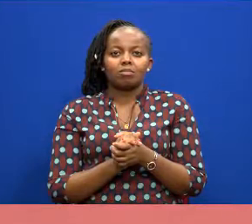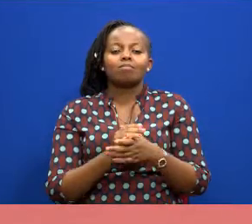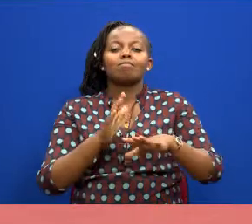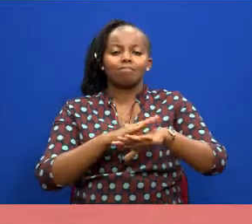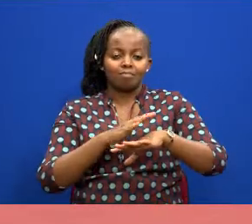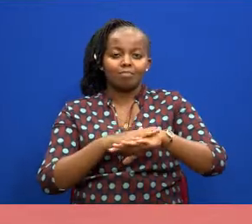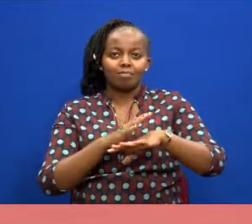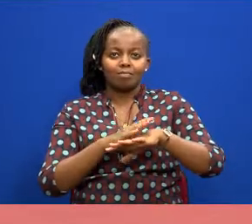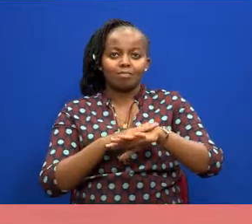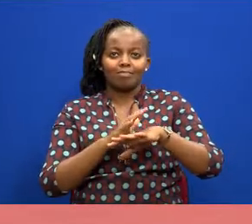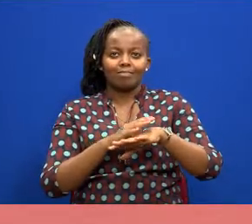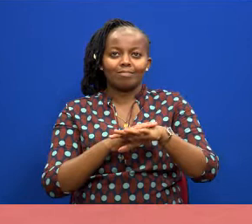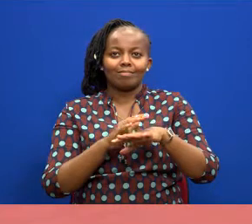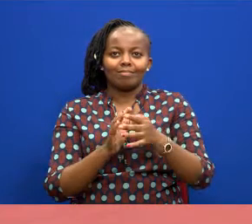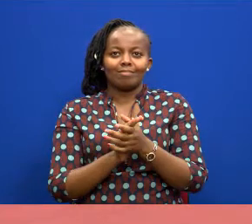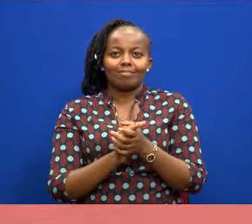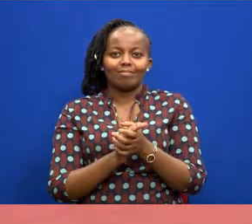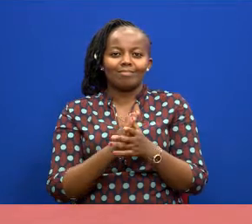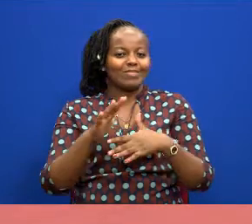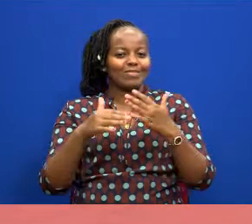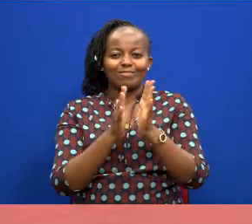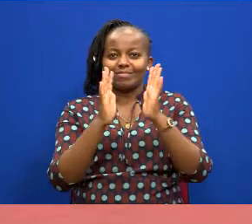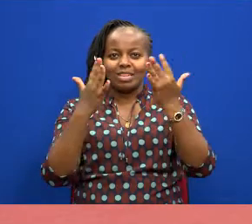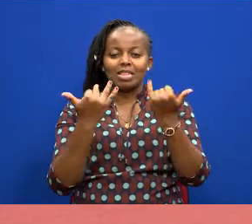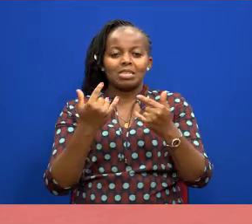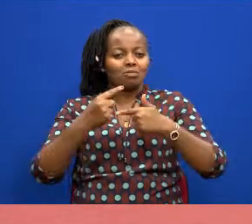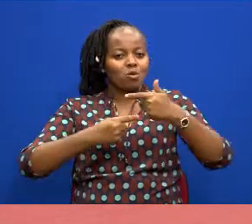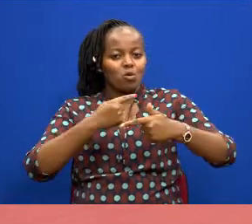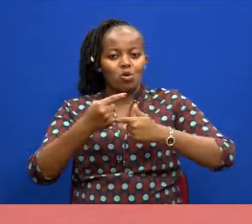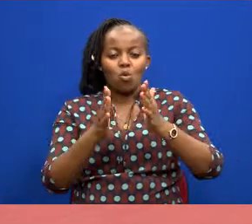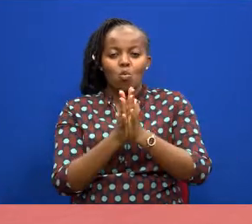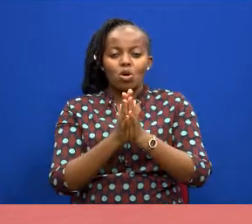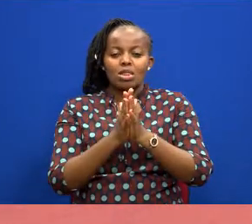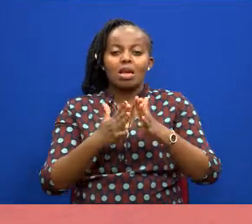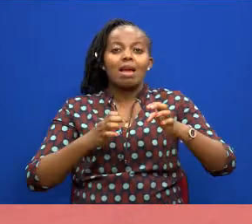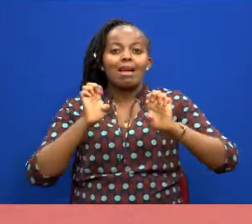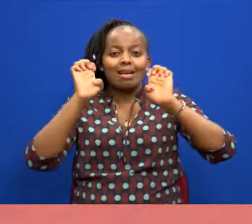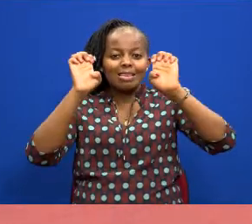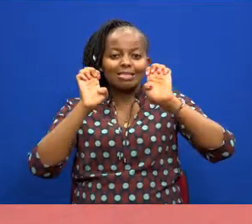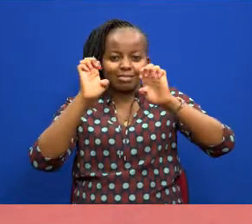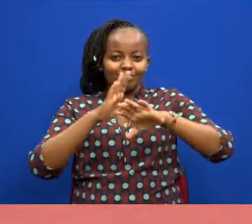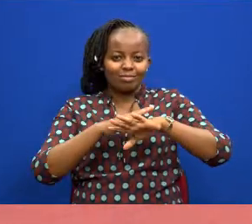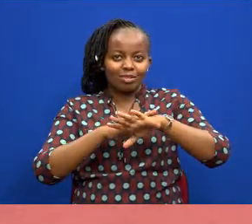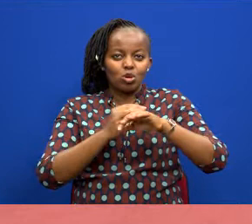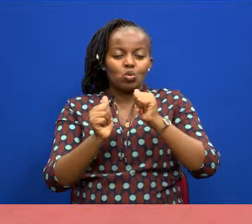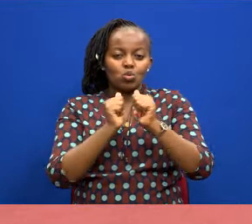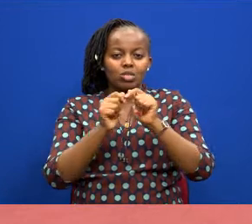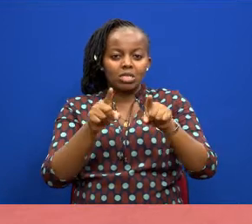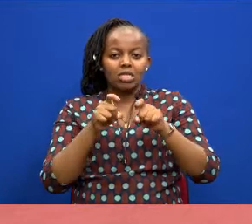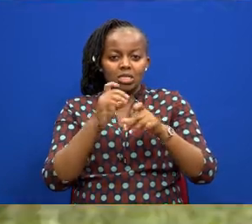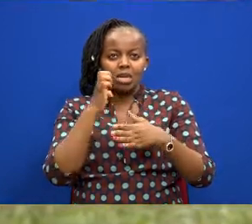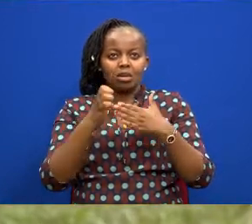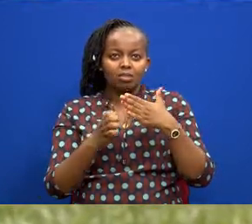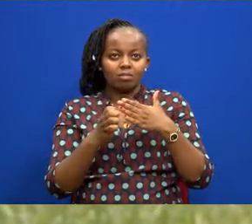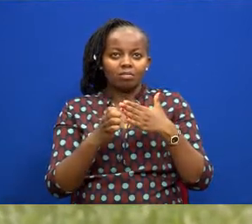Well done, sir. Give yourself up back to the back. We are still continuing the warm-up. A proper warm-up should last